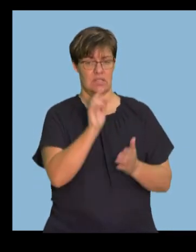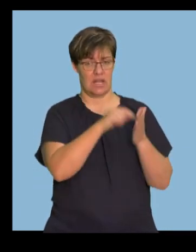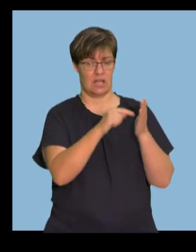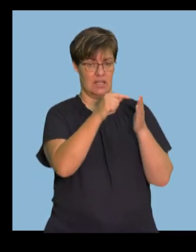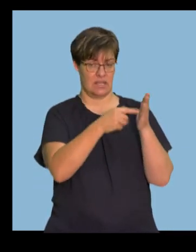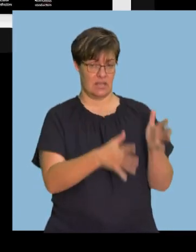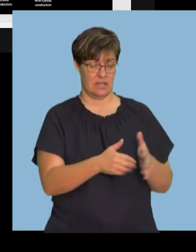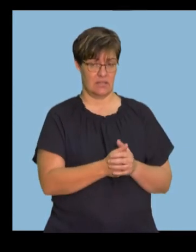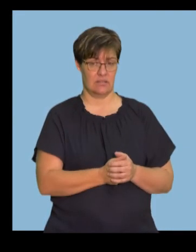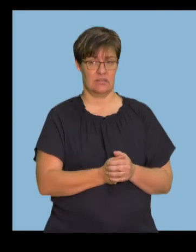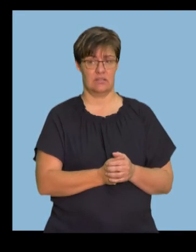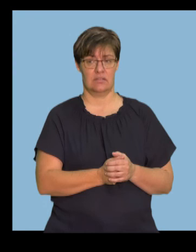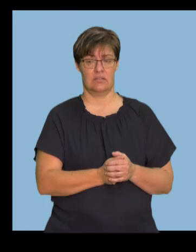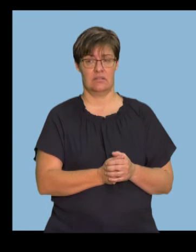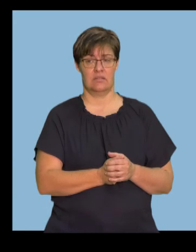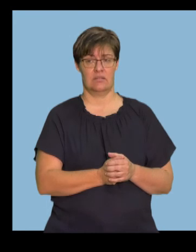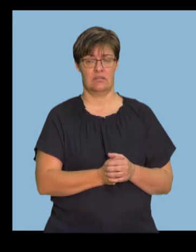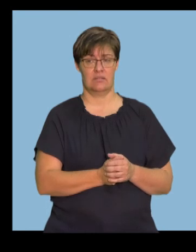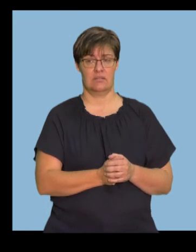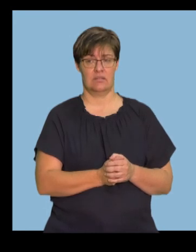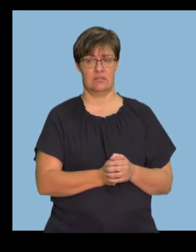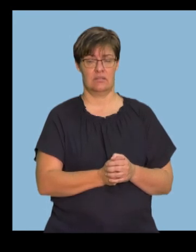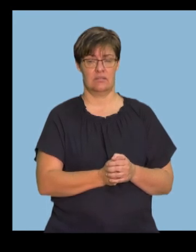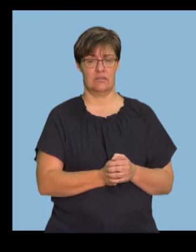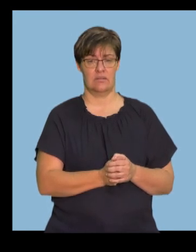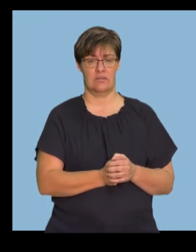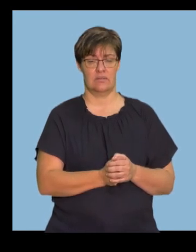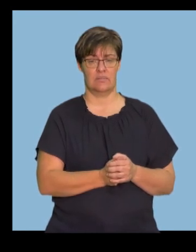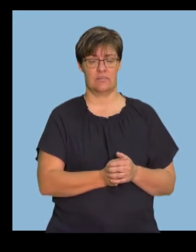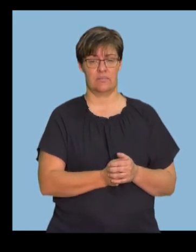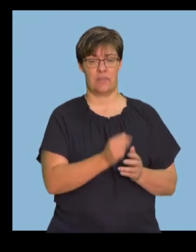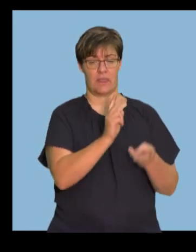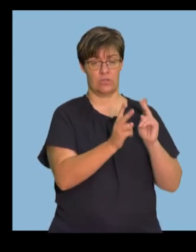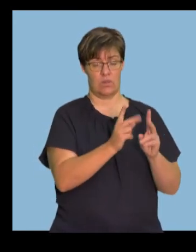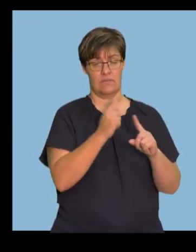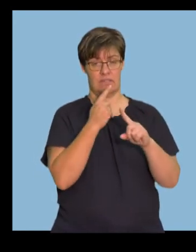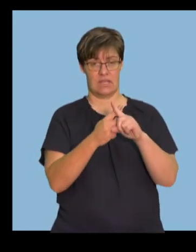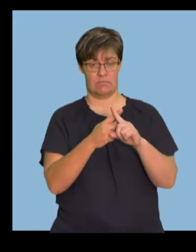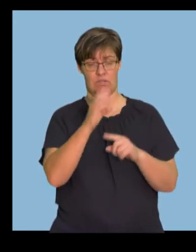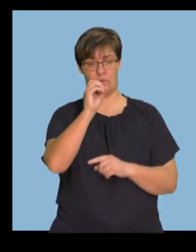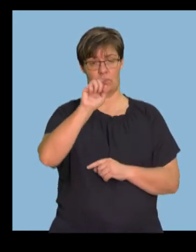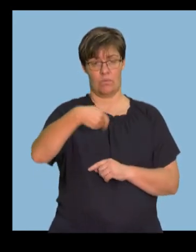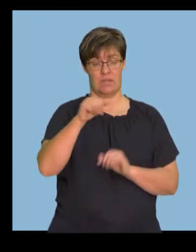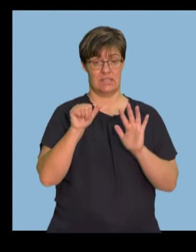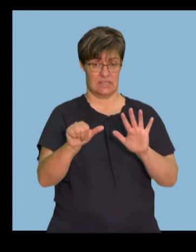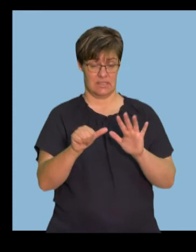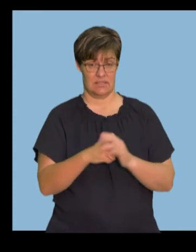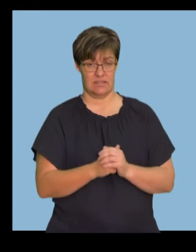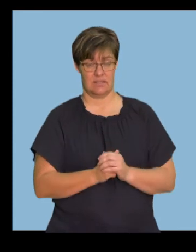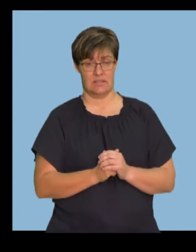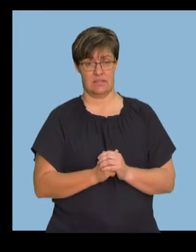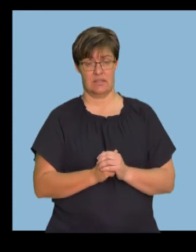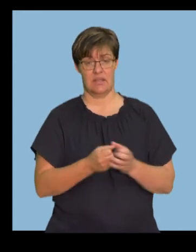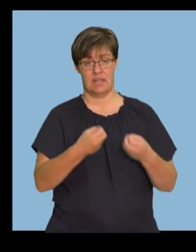we go to our calculator once more, okay, so we've got 12 multiplied by 0,6,